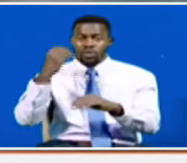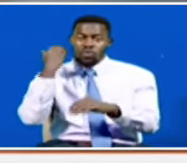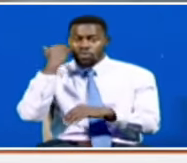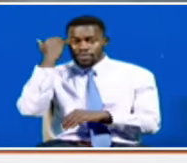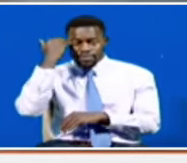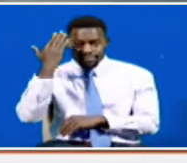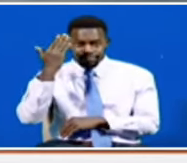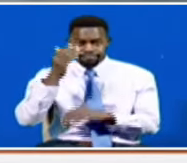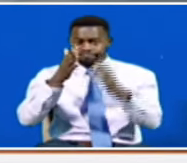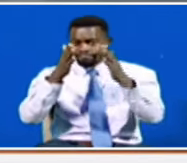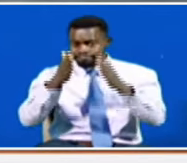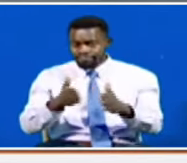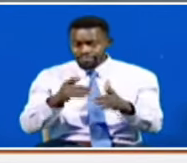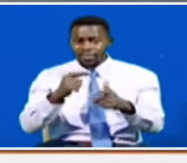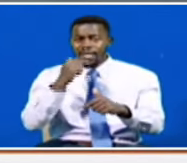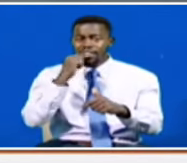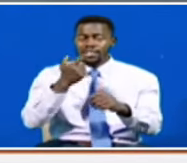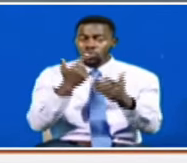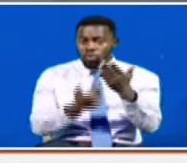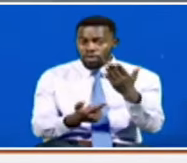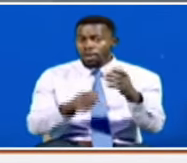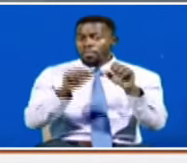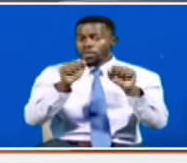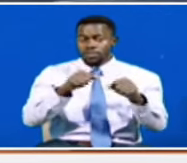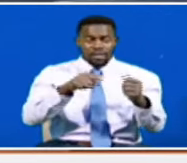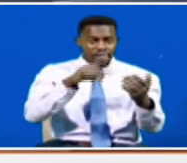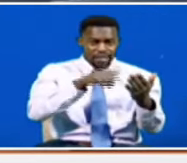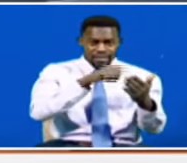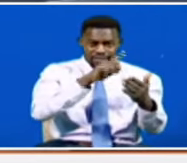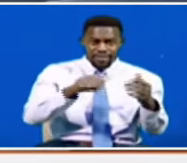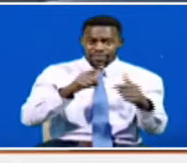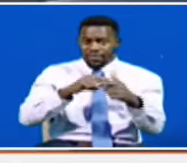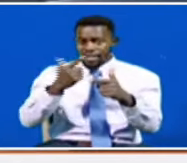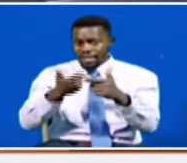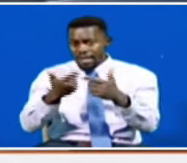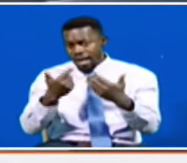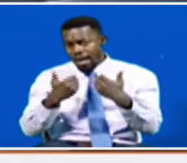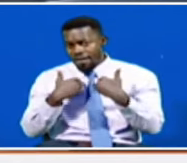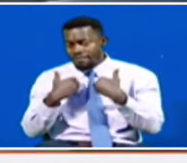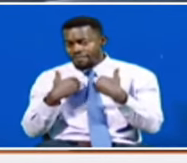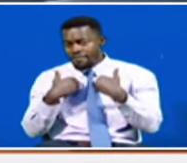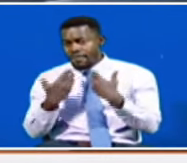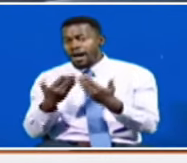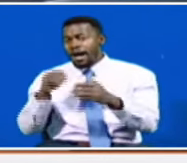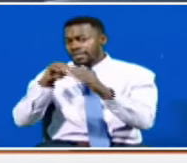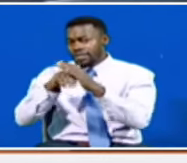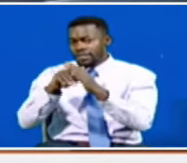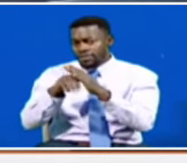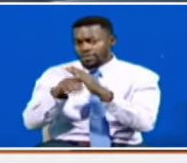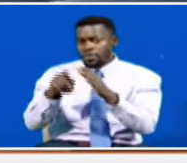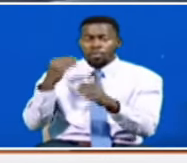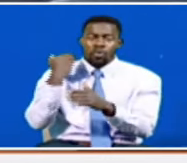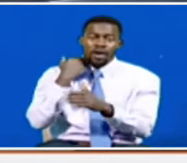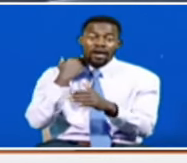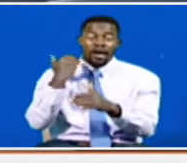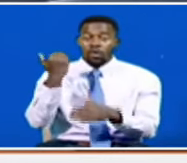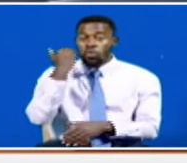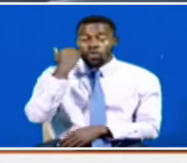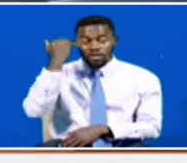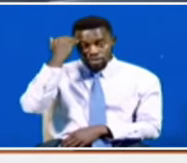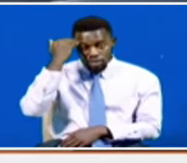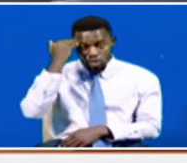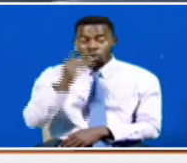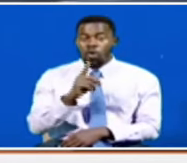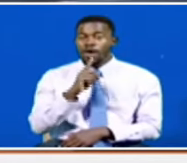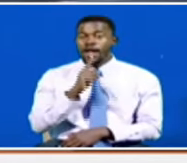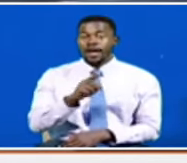p.m. Wednesday to allow Iria's counsel to present a certified copy of the Murang'a's court orders. The DPP mentioned